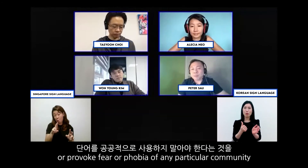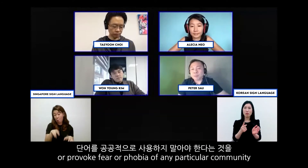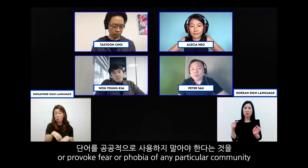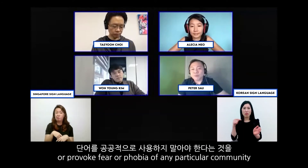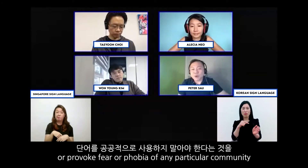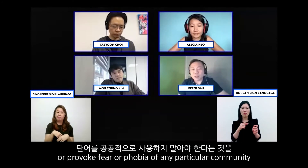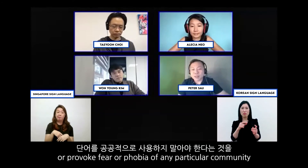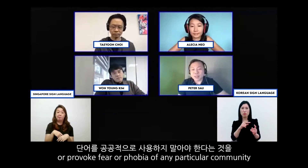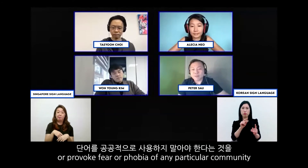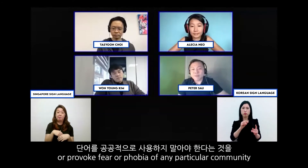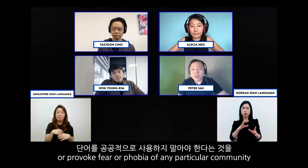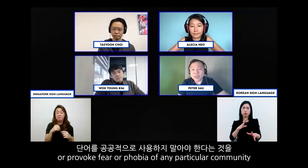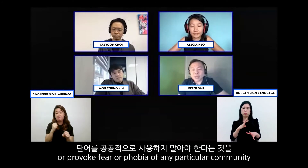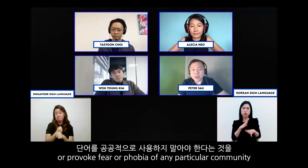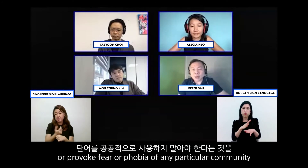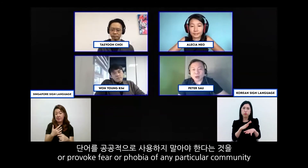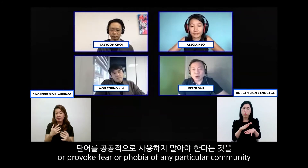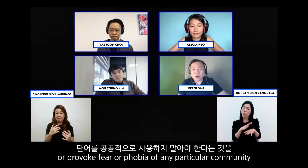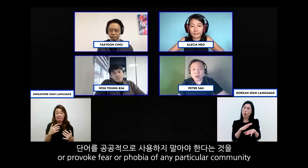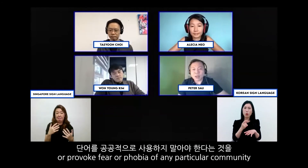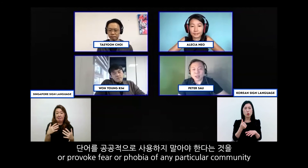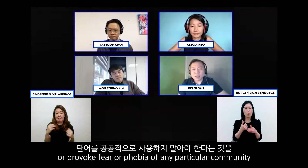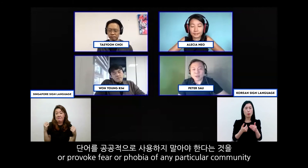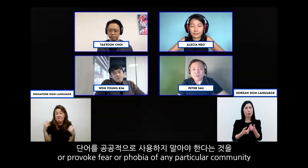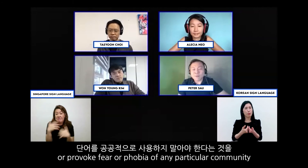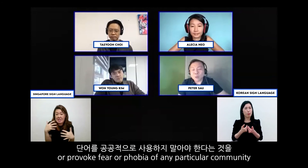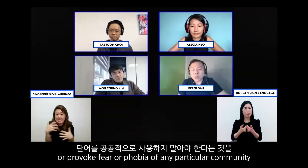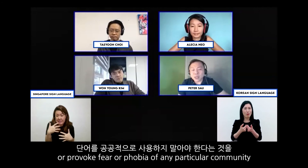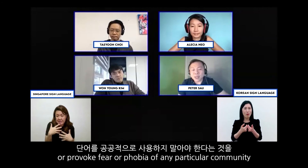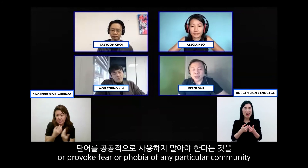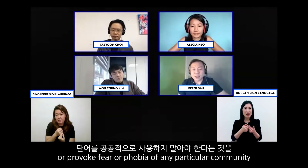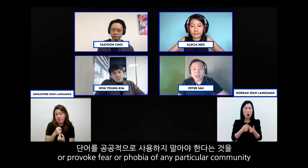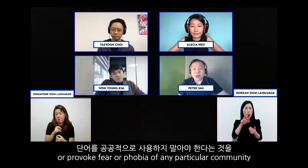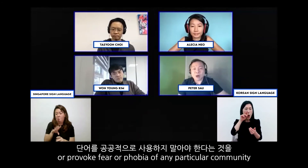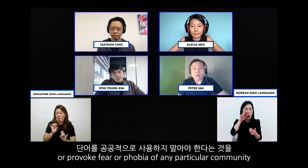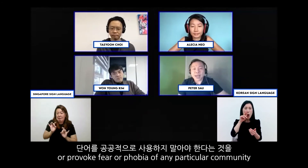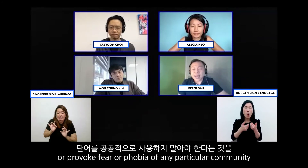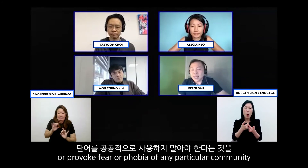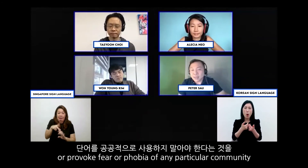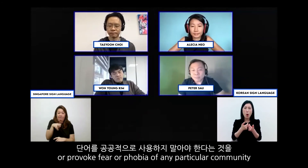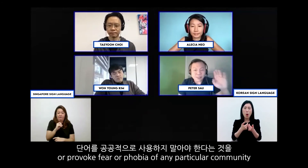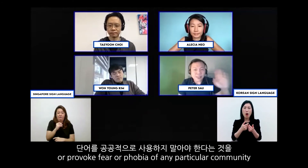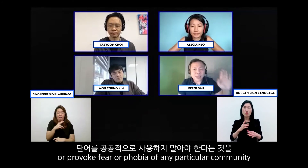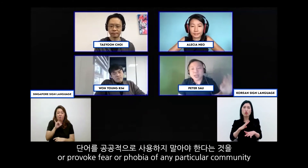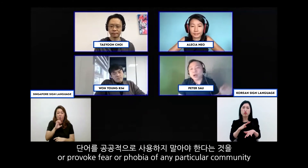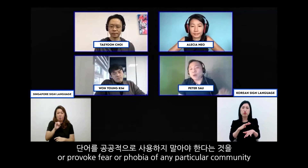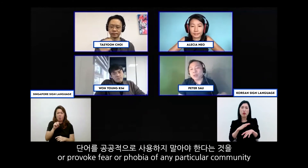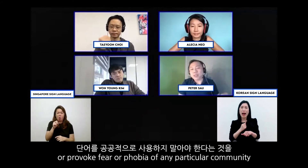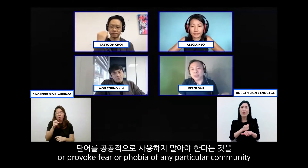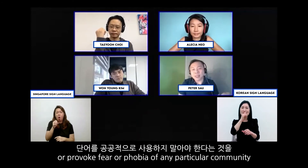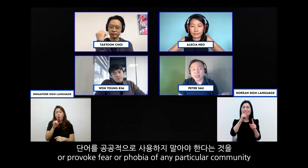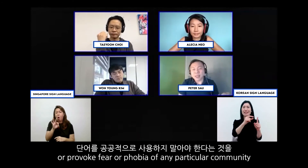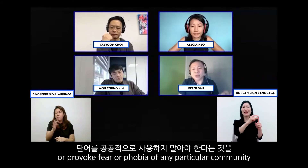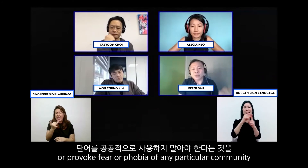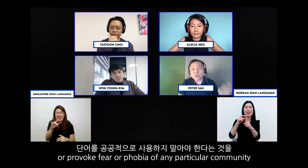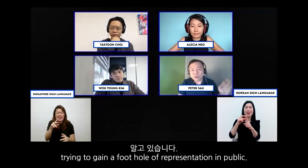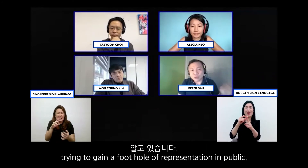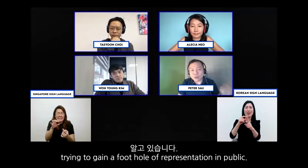provoke fear or phobia of any particular